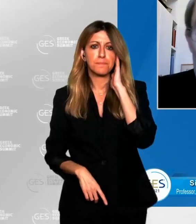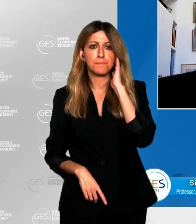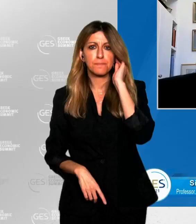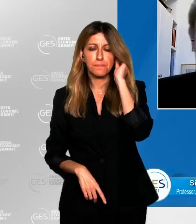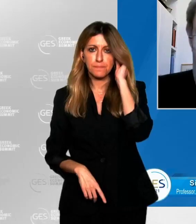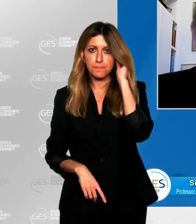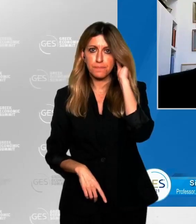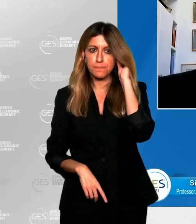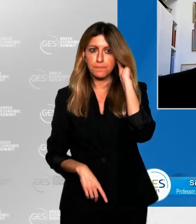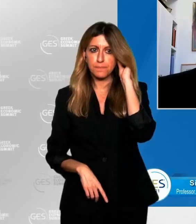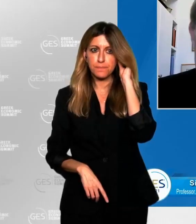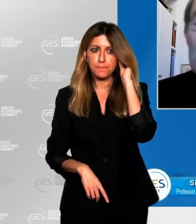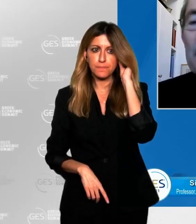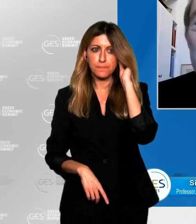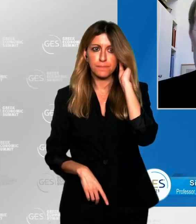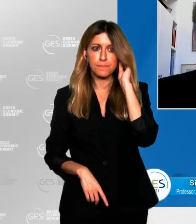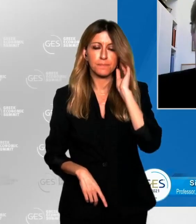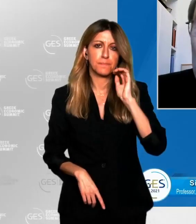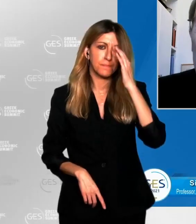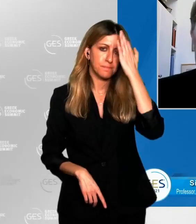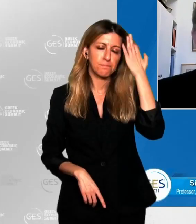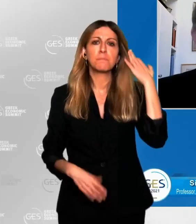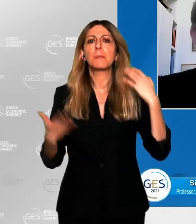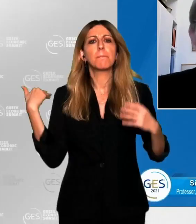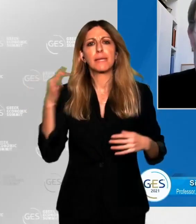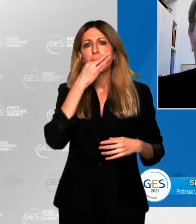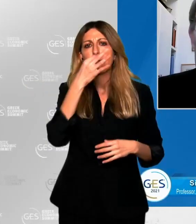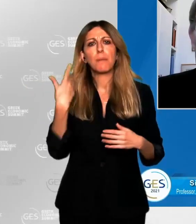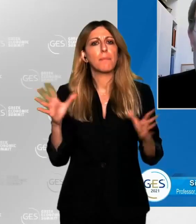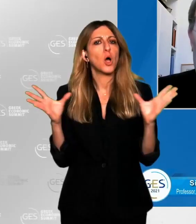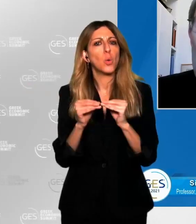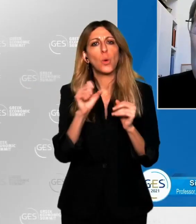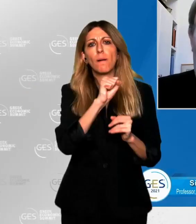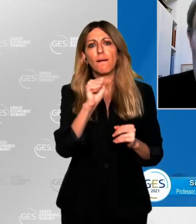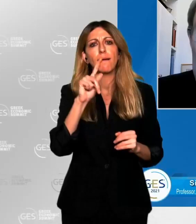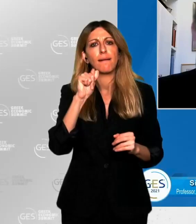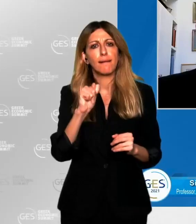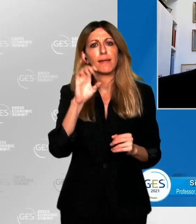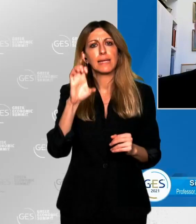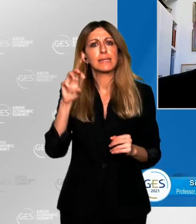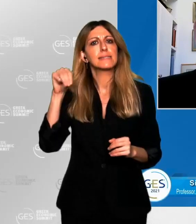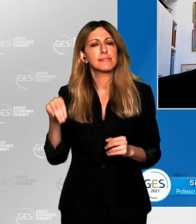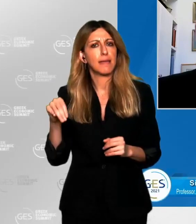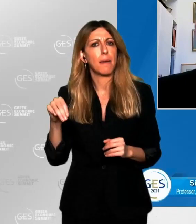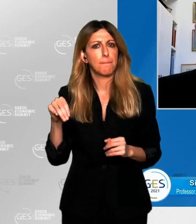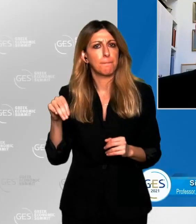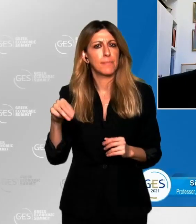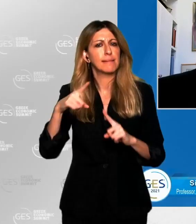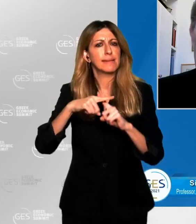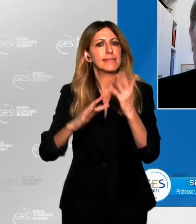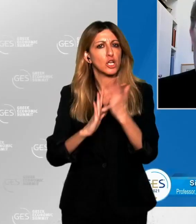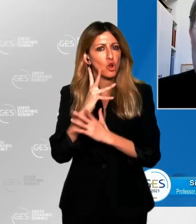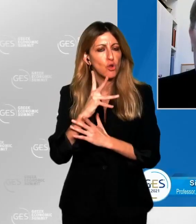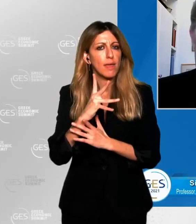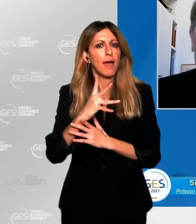STEM subjects as being extremely important given the digital technologies that we're adopting. But as I emphasized before, most